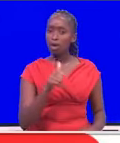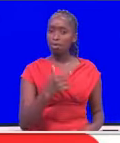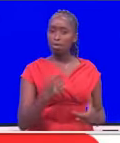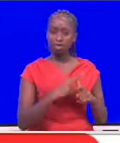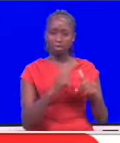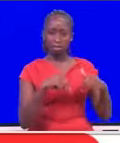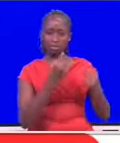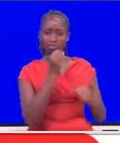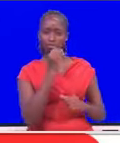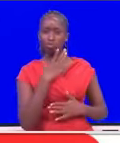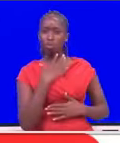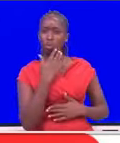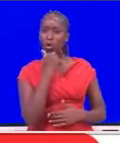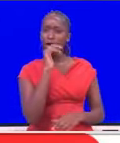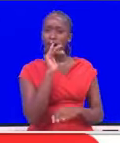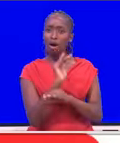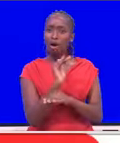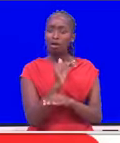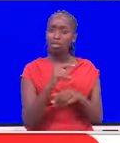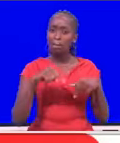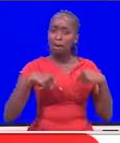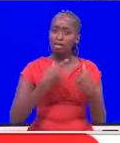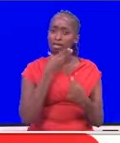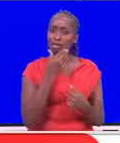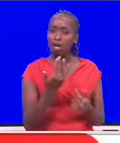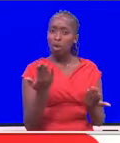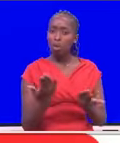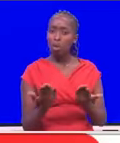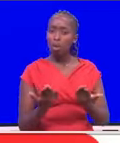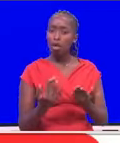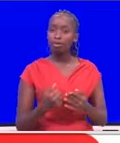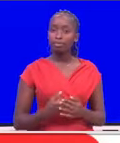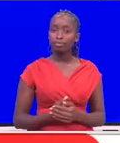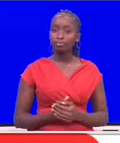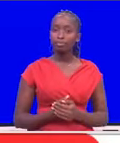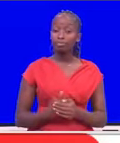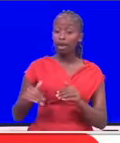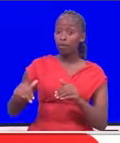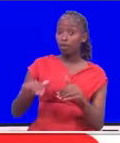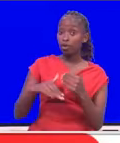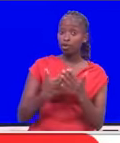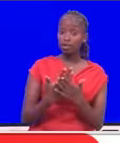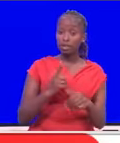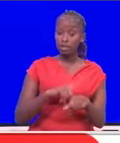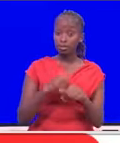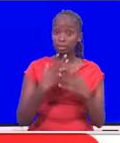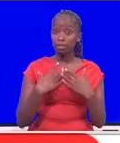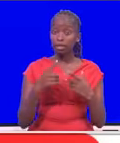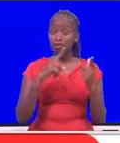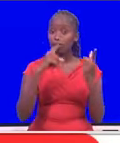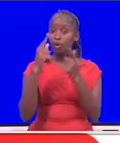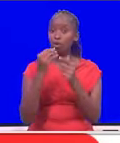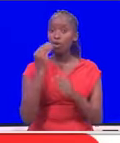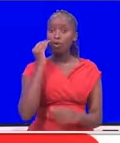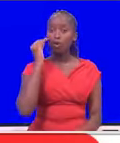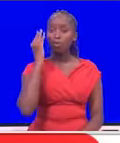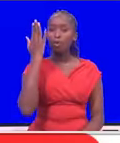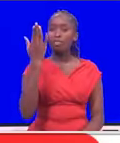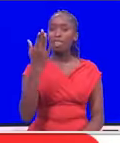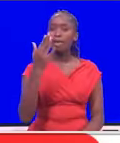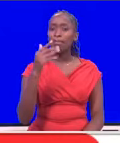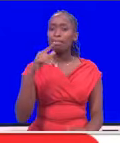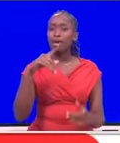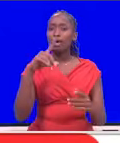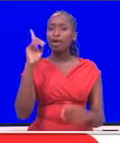wangu afiki. During this period when they are dispatched to Nairobi, they are still in the